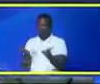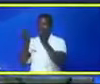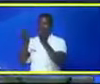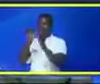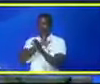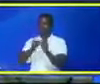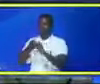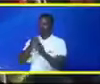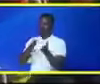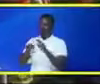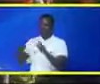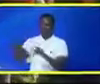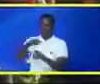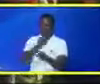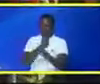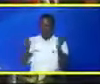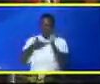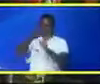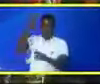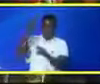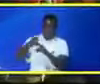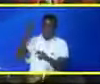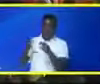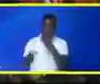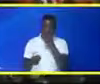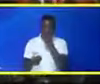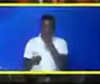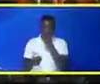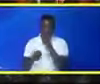be delivered now.